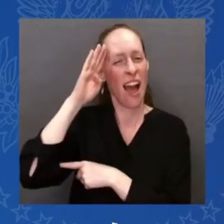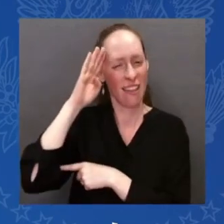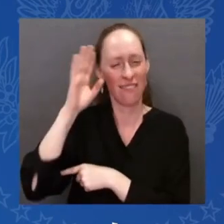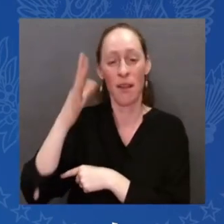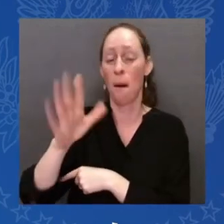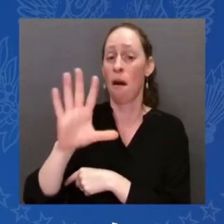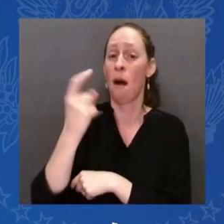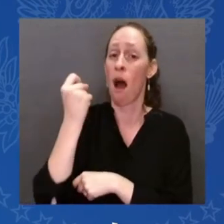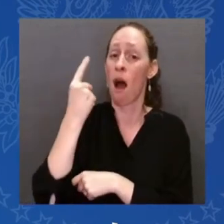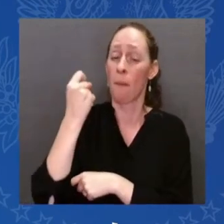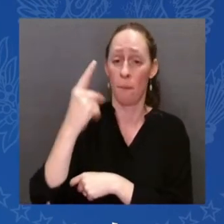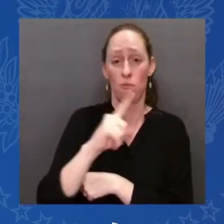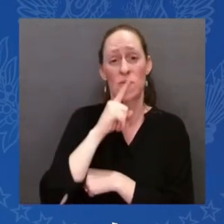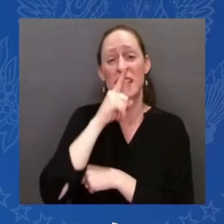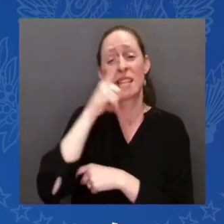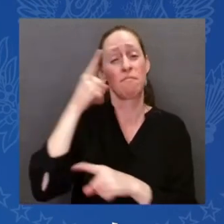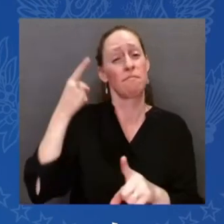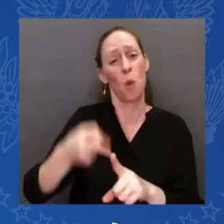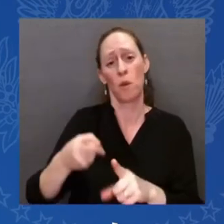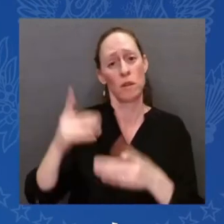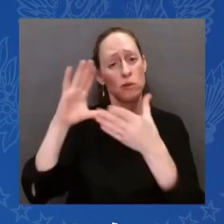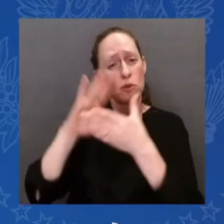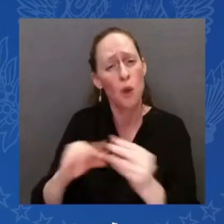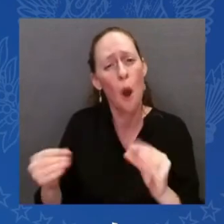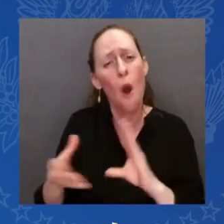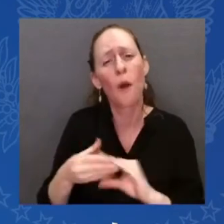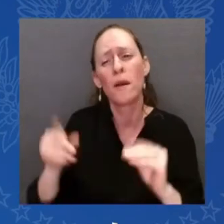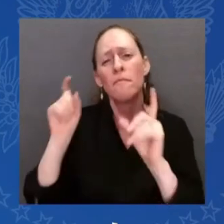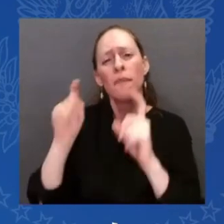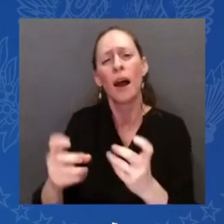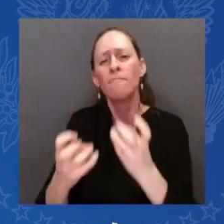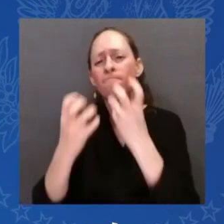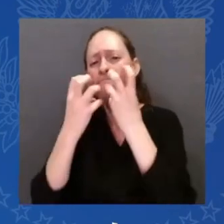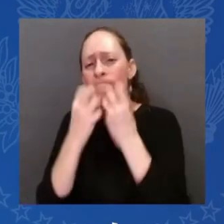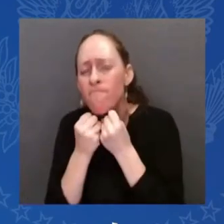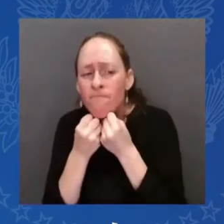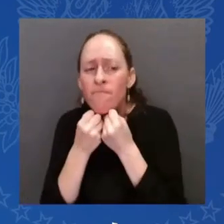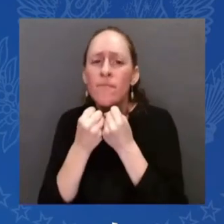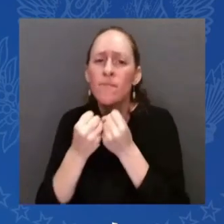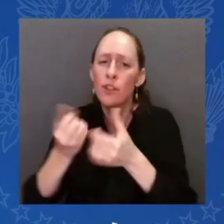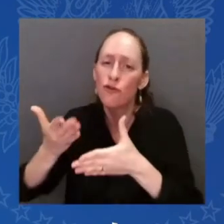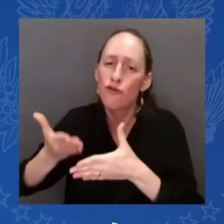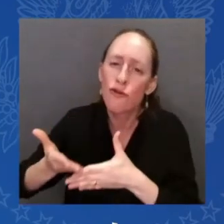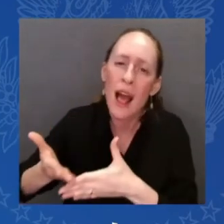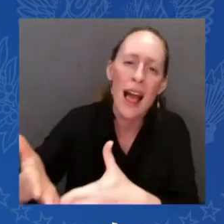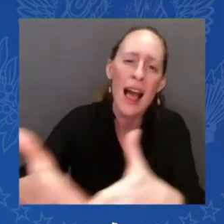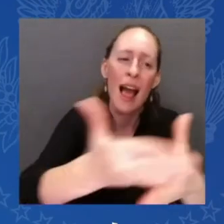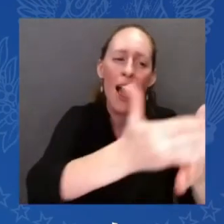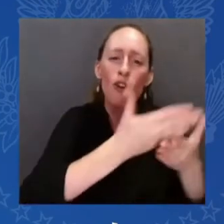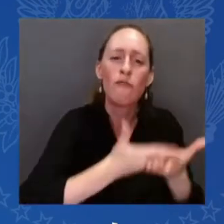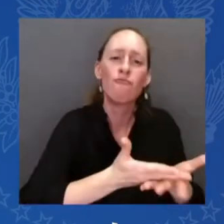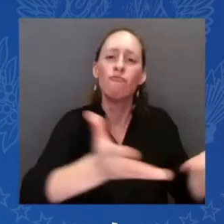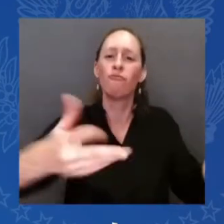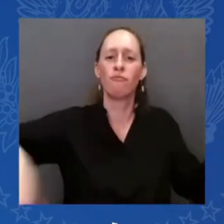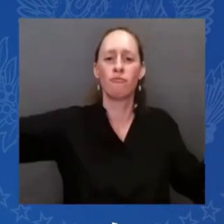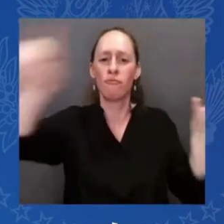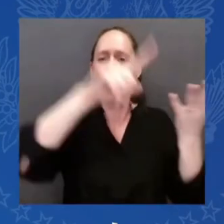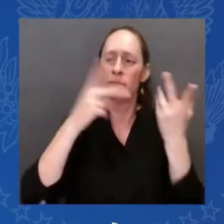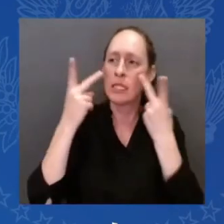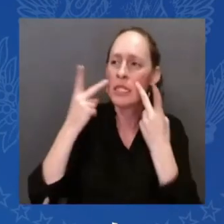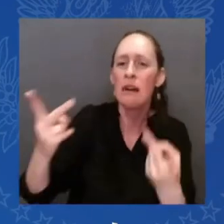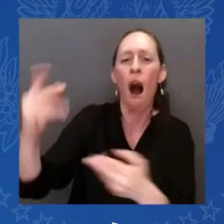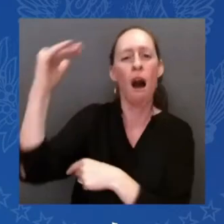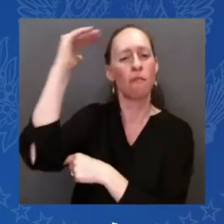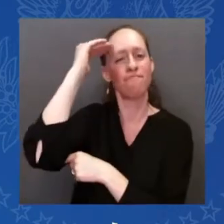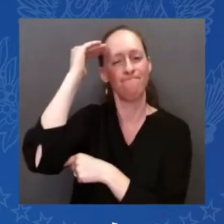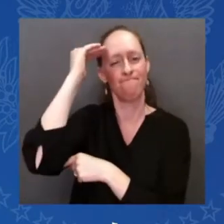the stories of our nation. Tell the stories of all of us. Ladies and gentlemen, here from the White House, Jill and I are honored